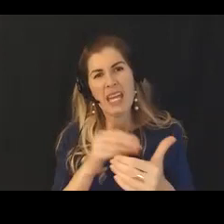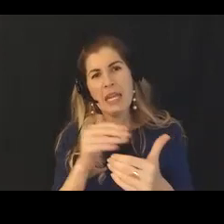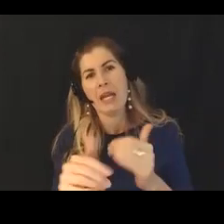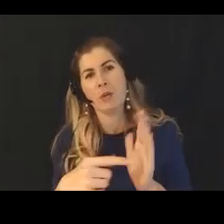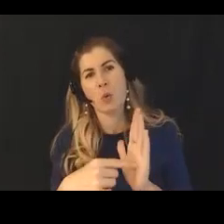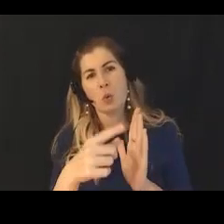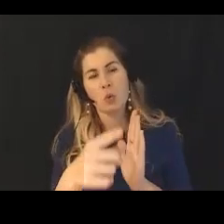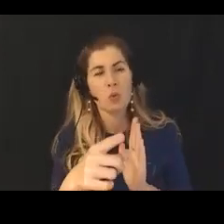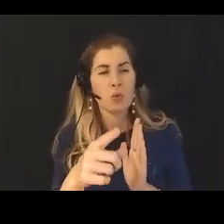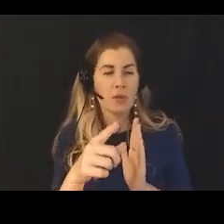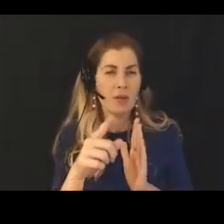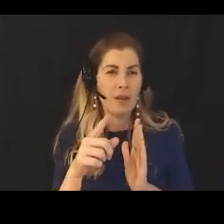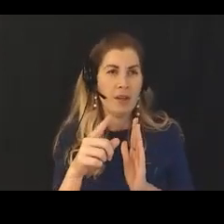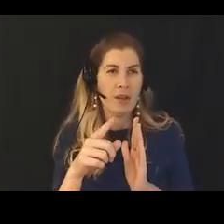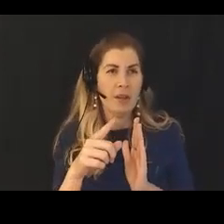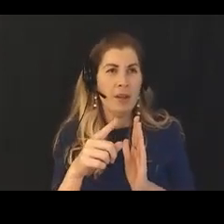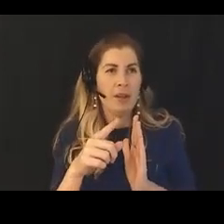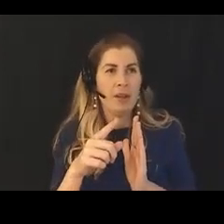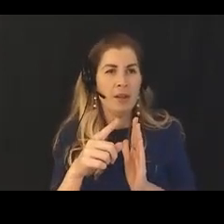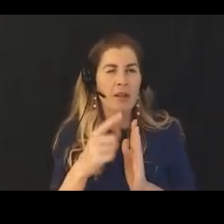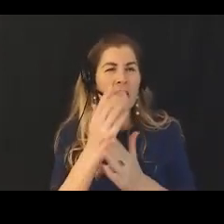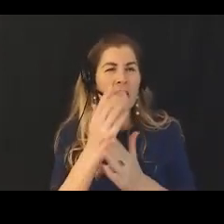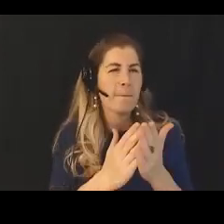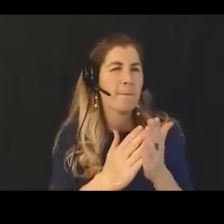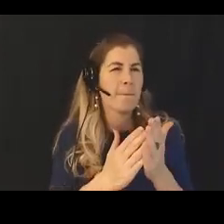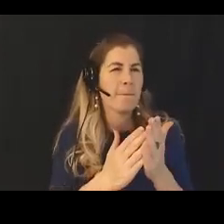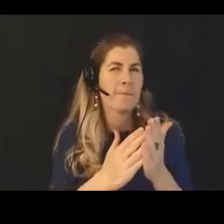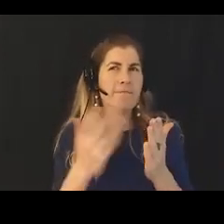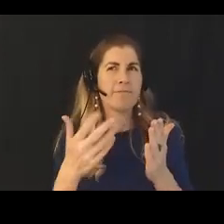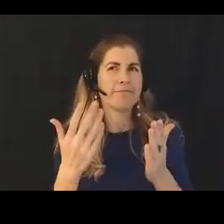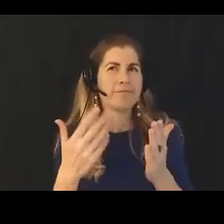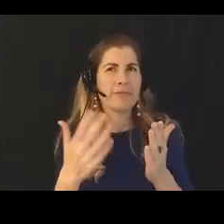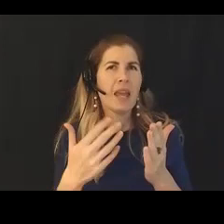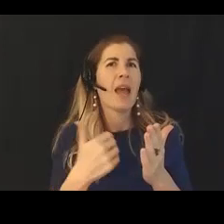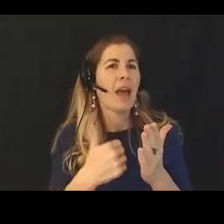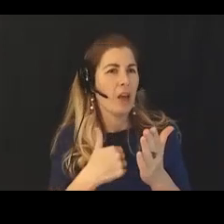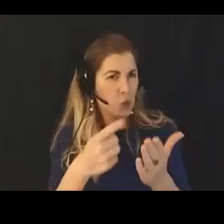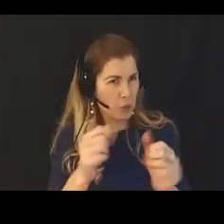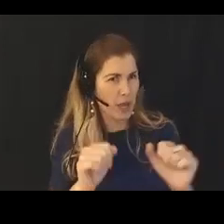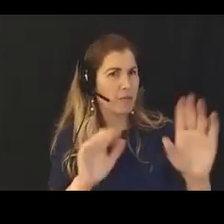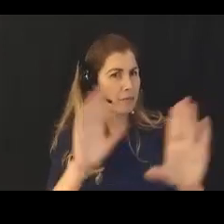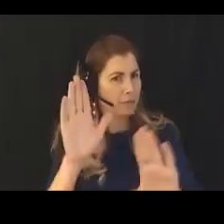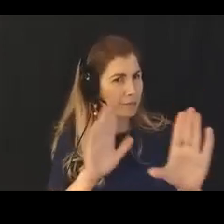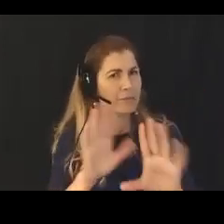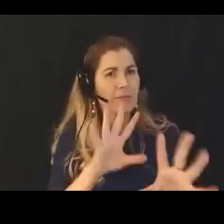you some of the images or some of the nonverbal feedback tools.